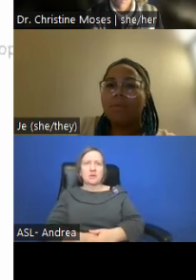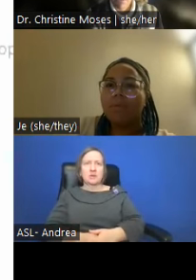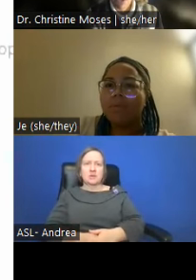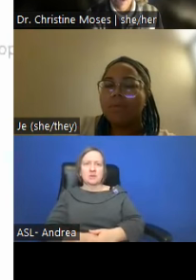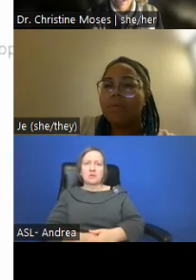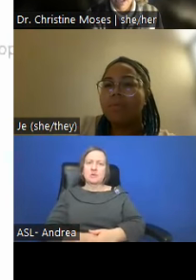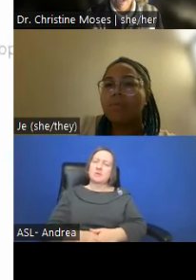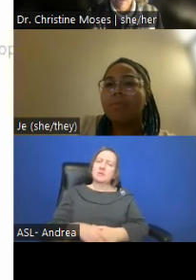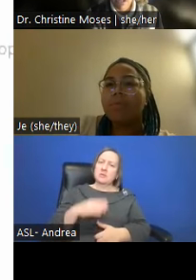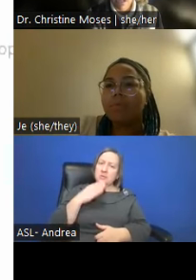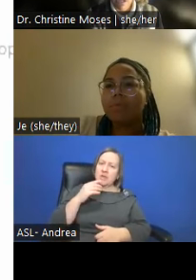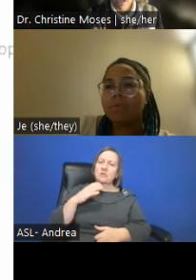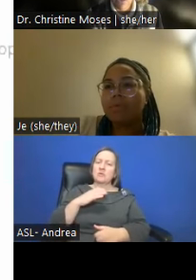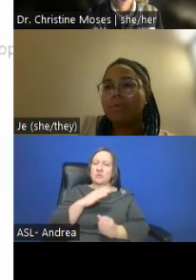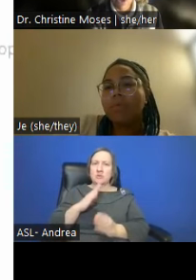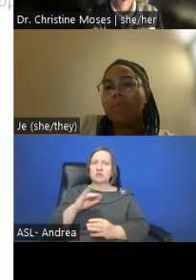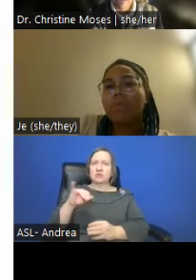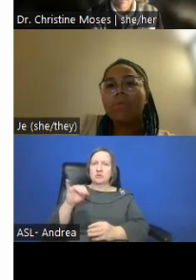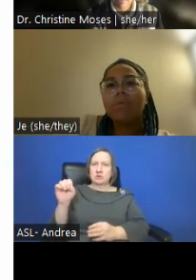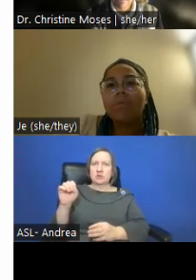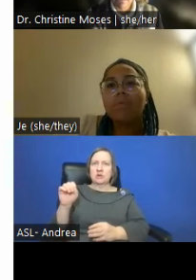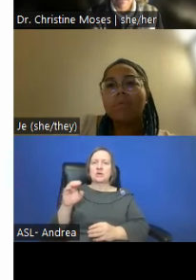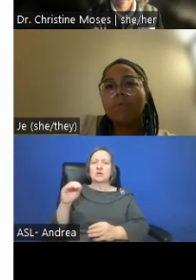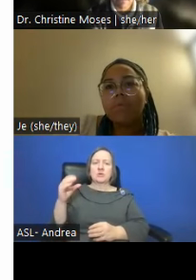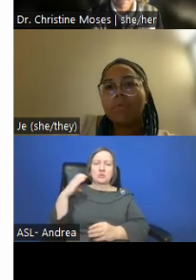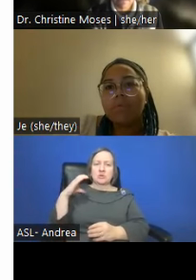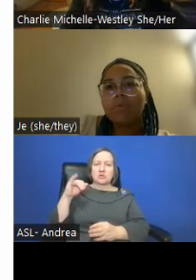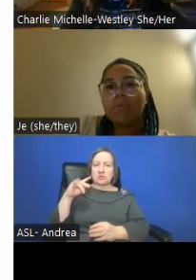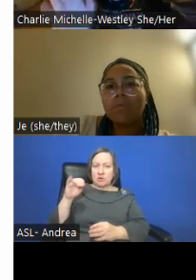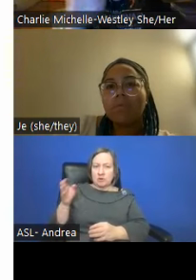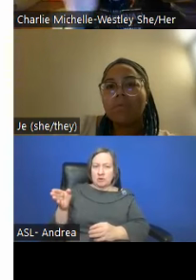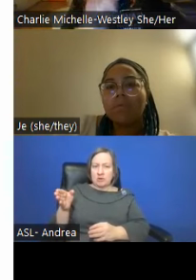Thank you, Commissioner Ajay. Co-Chair Charlie.